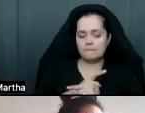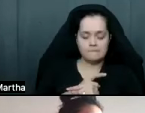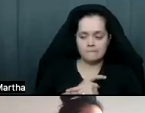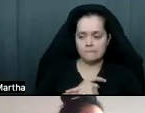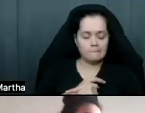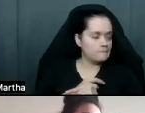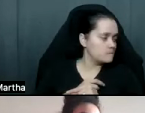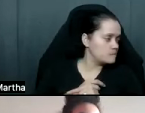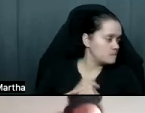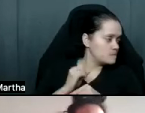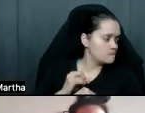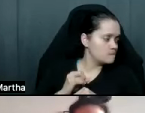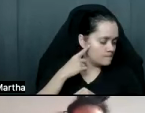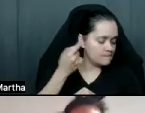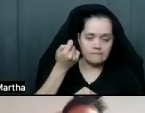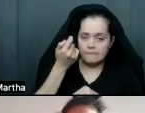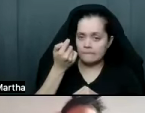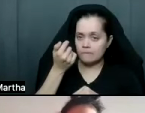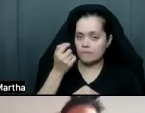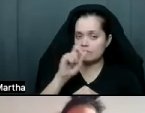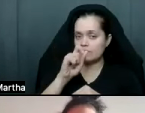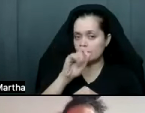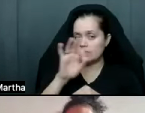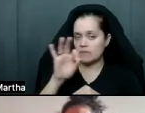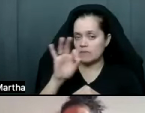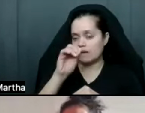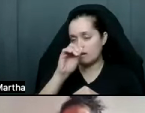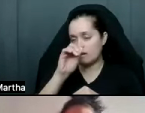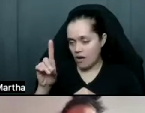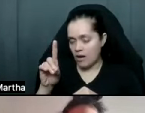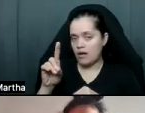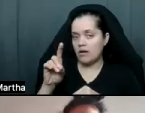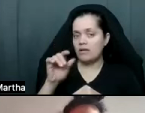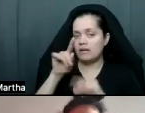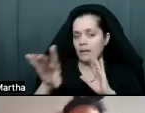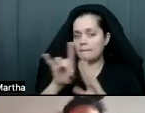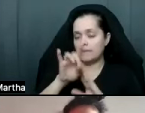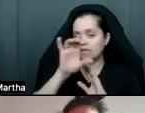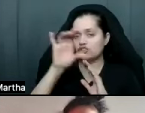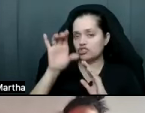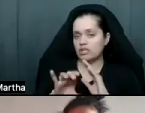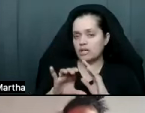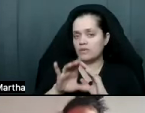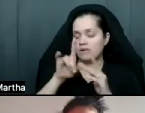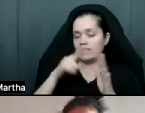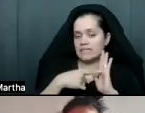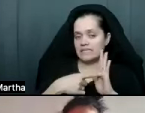So I think it's a little bit odd that Burgess chose Chicago as his example,